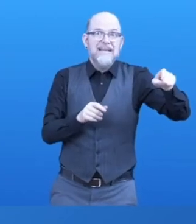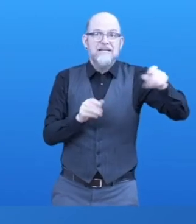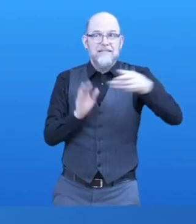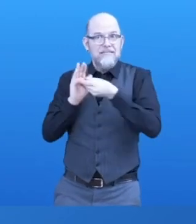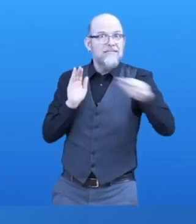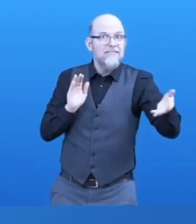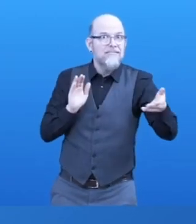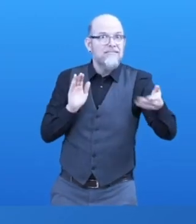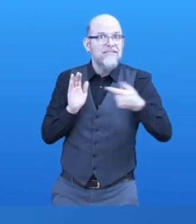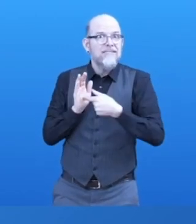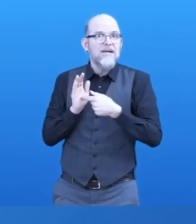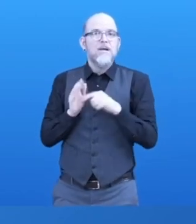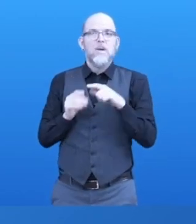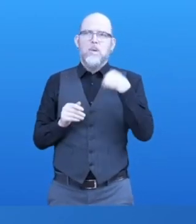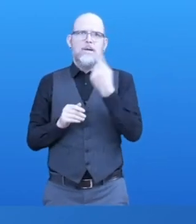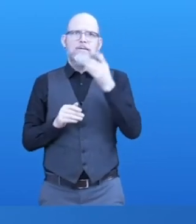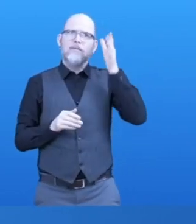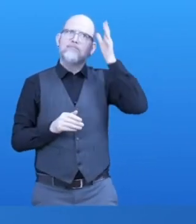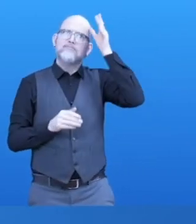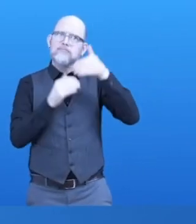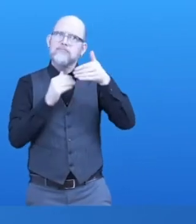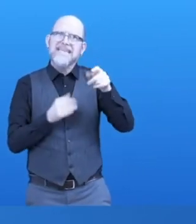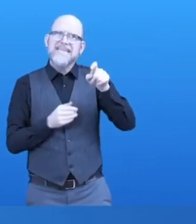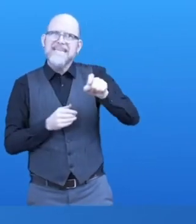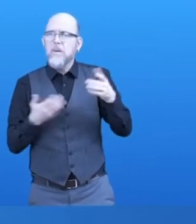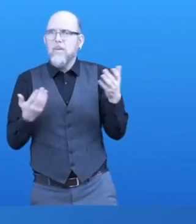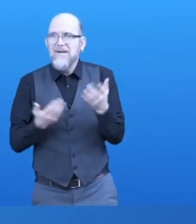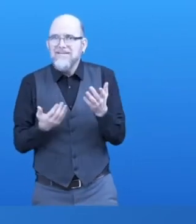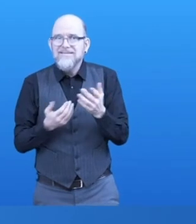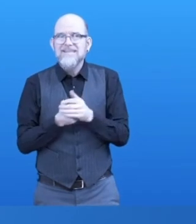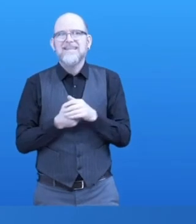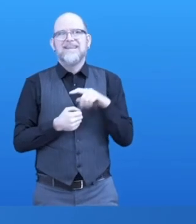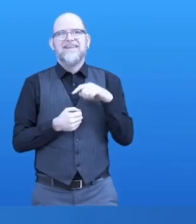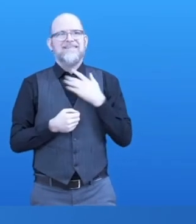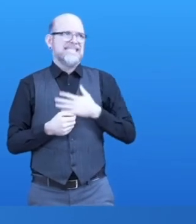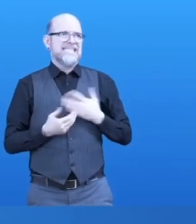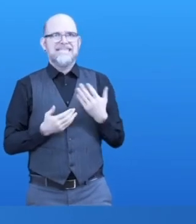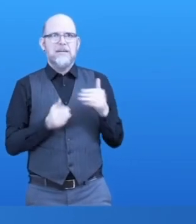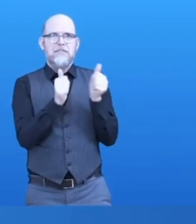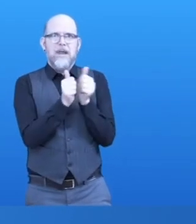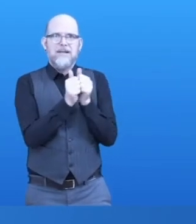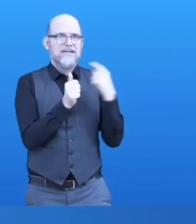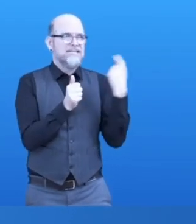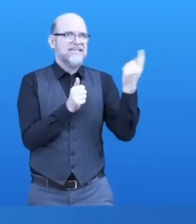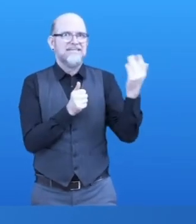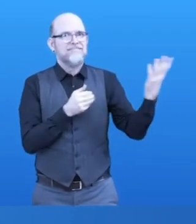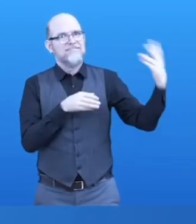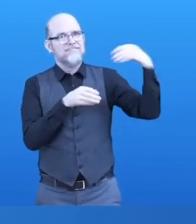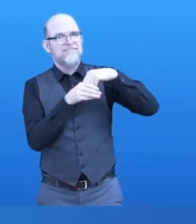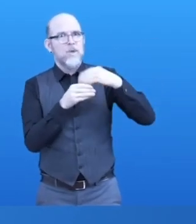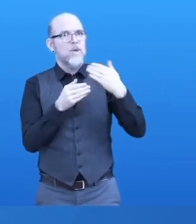Moving forward, what we're looking for are partners who would like to work with us in designing symbols for their community,